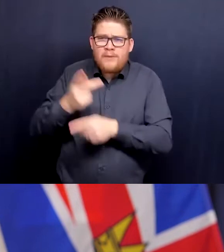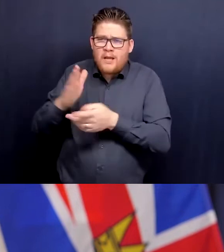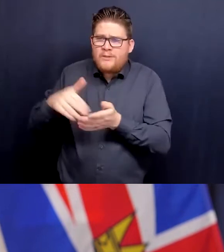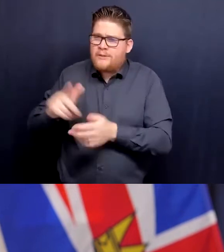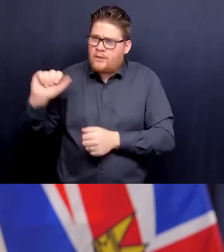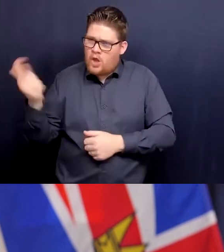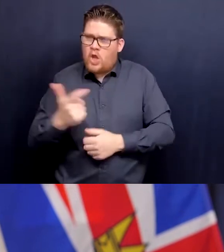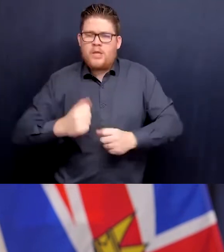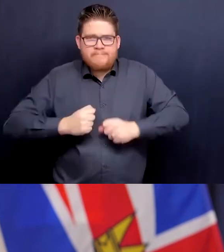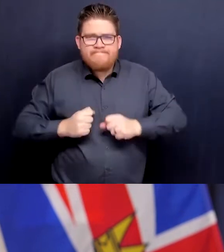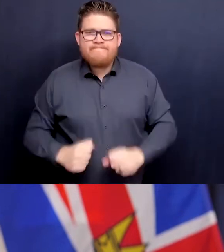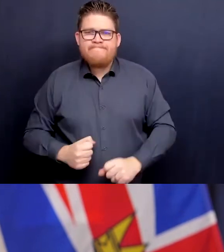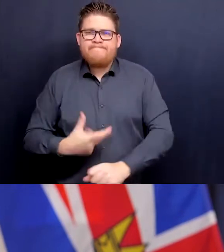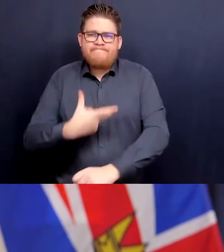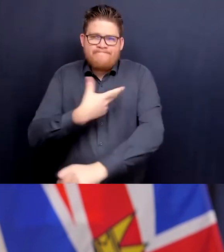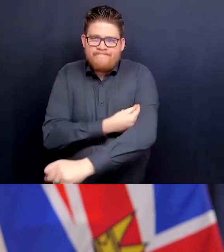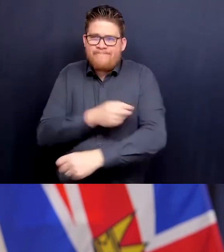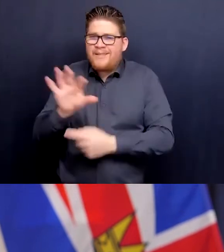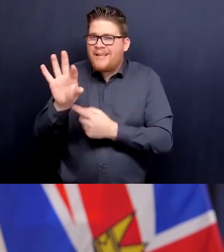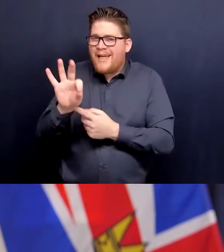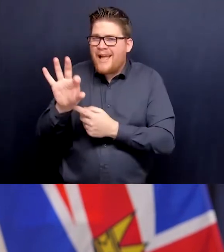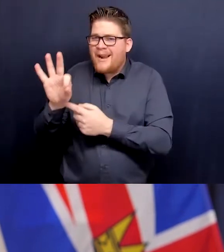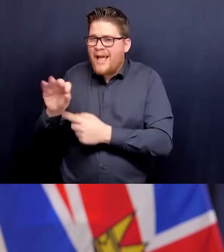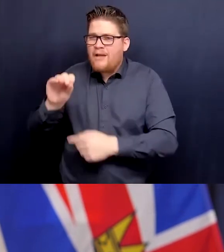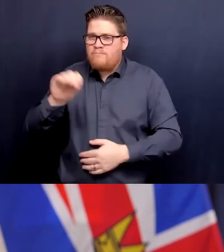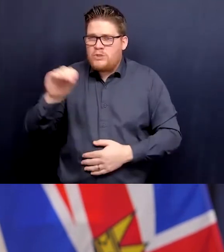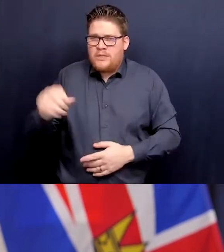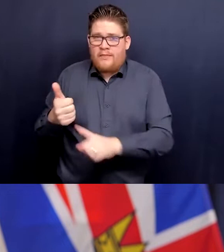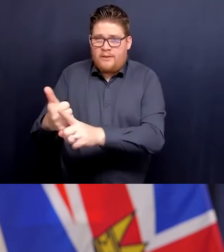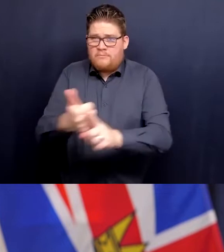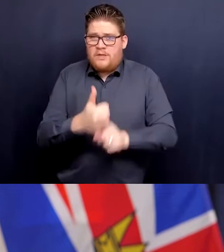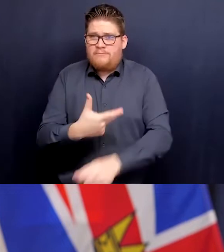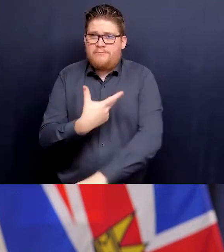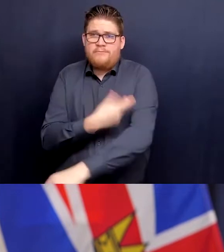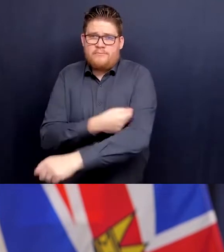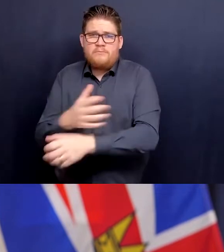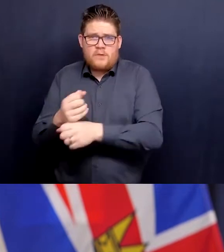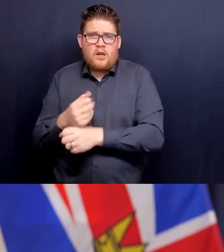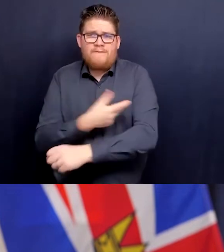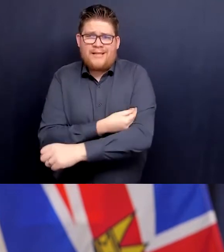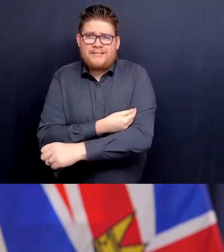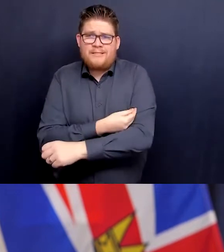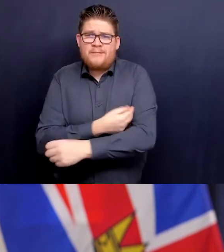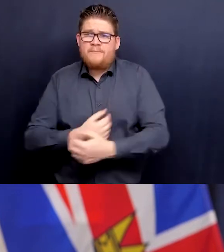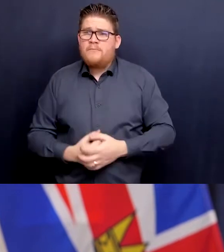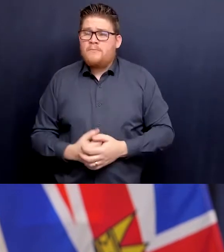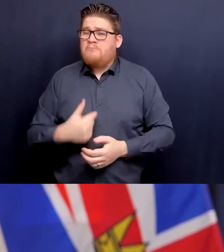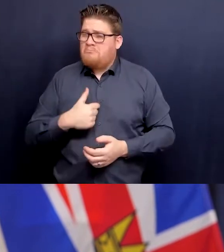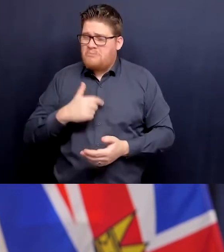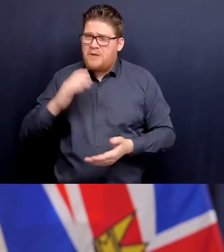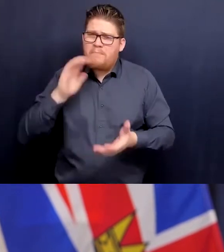about 99% of workers getting vaccinated. And it's my belief, strong belief,